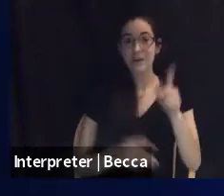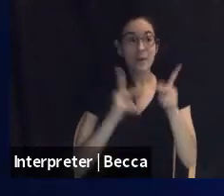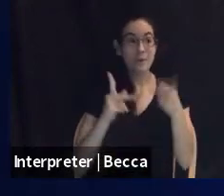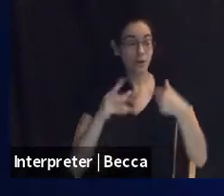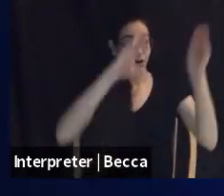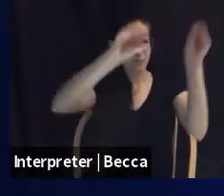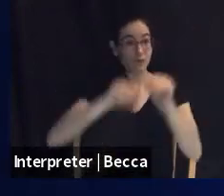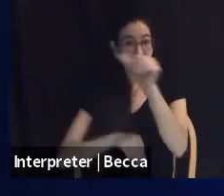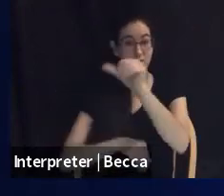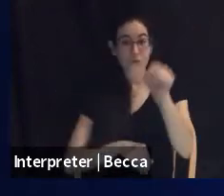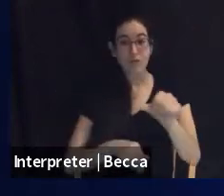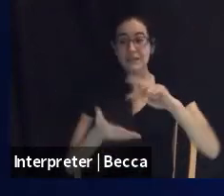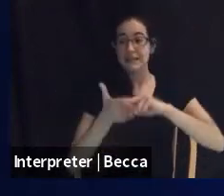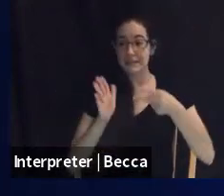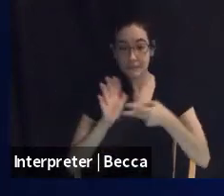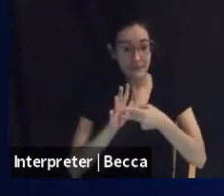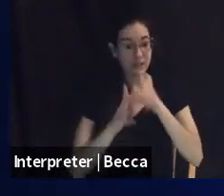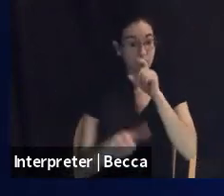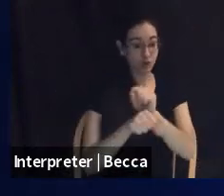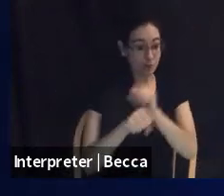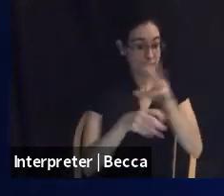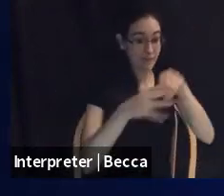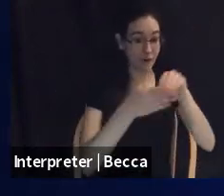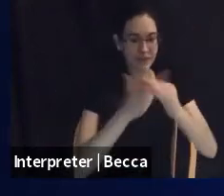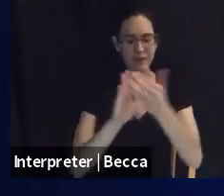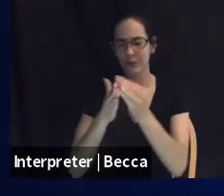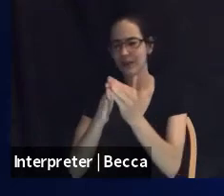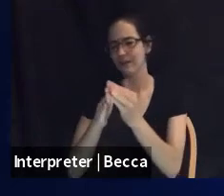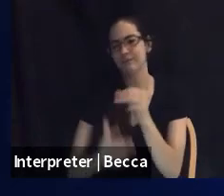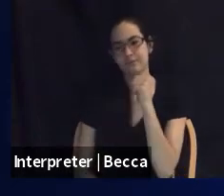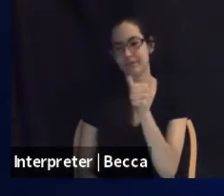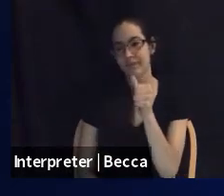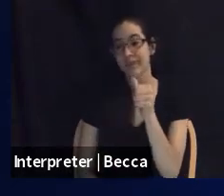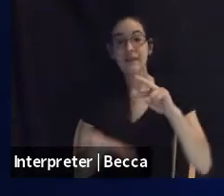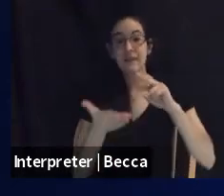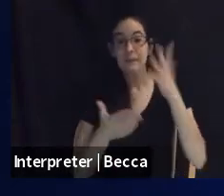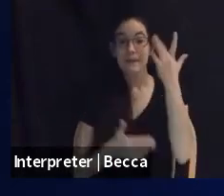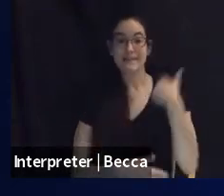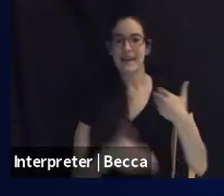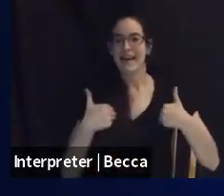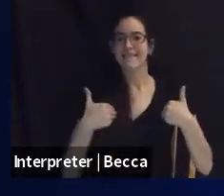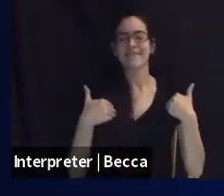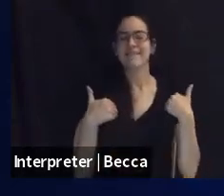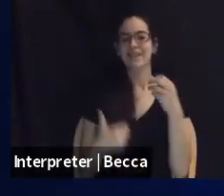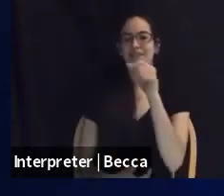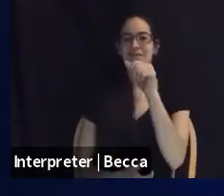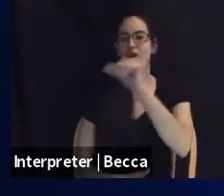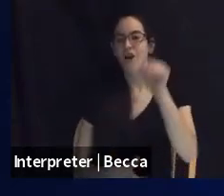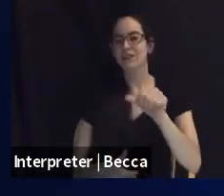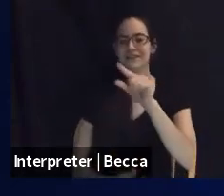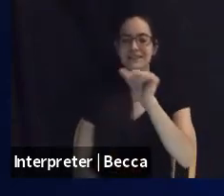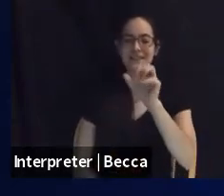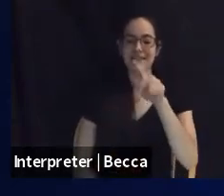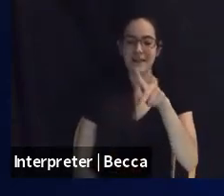here doesn't mean they're actually in community. Just because they have an Austin zip code or a Leander zip code or a Buda zip code or a